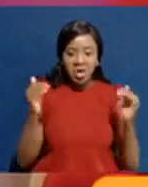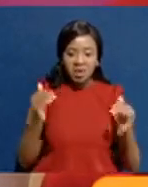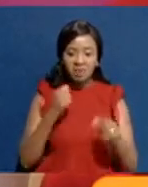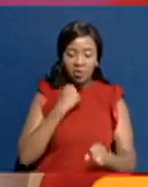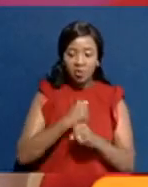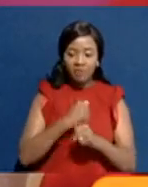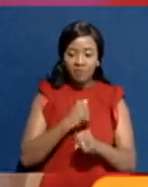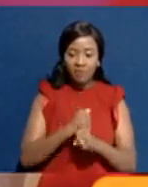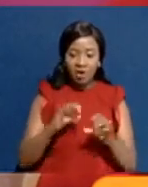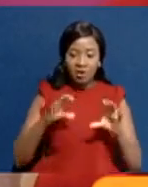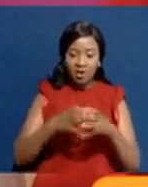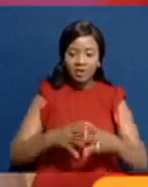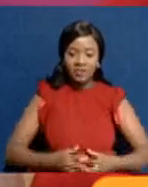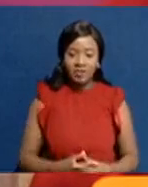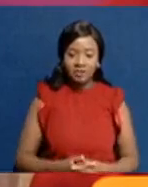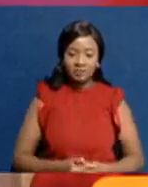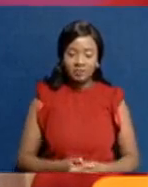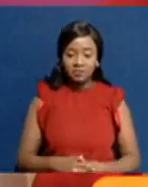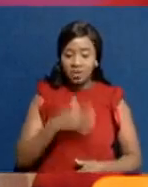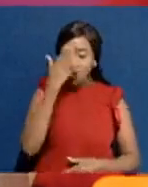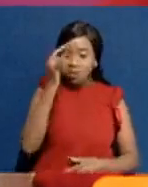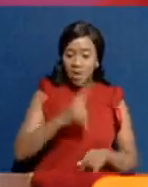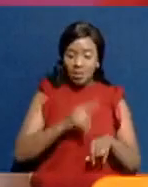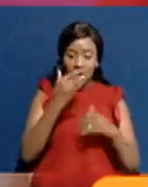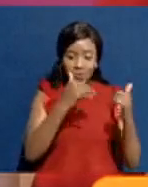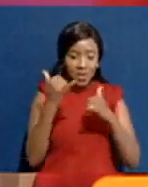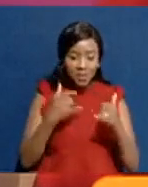work-life balance. Because when you play, you can't